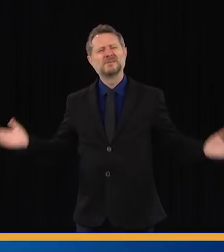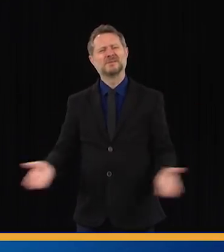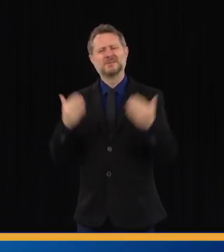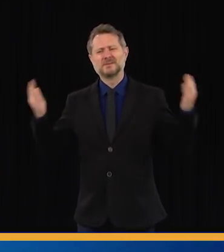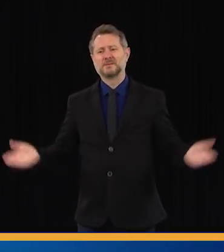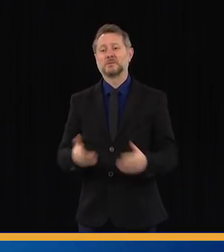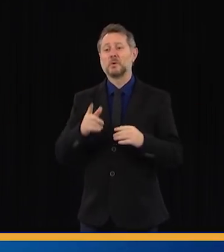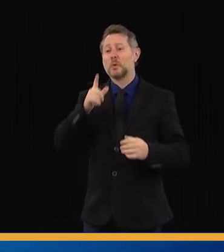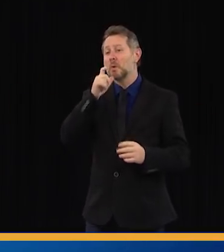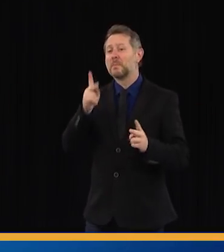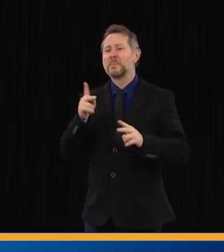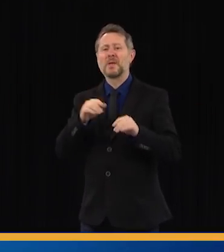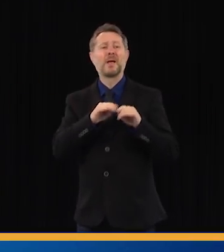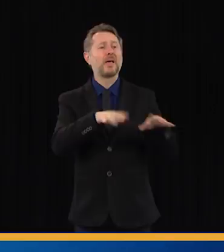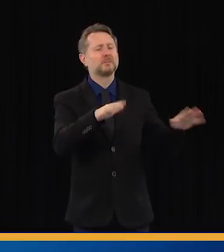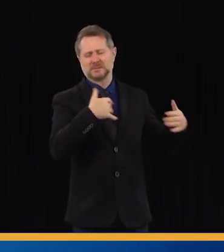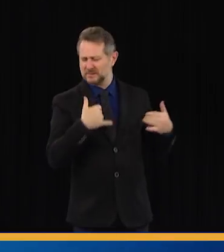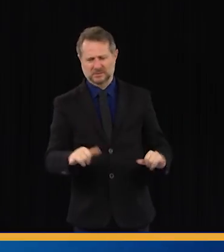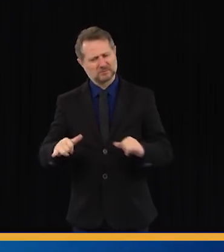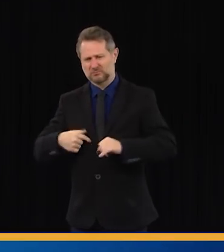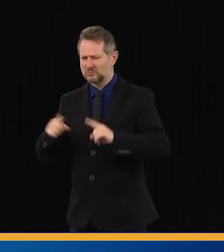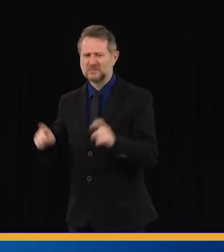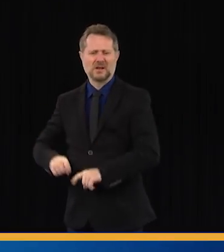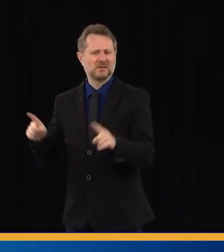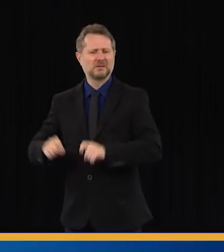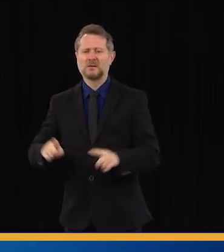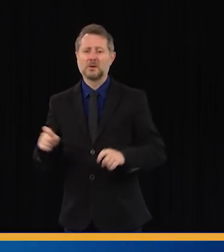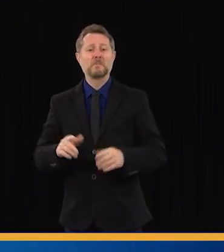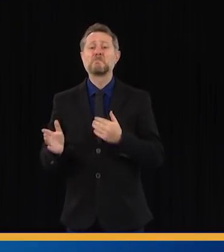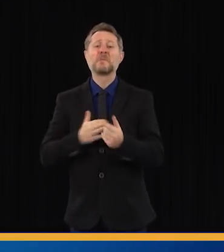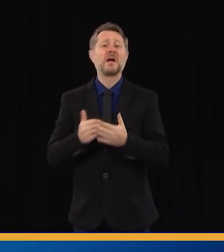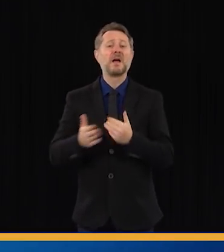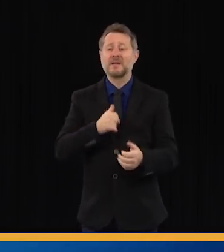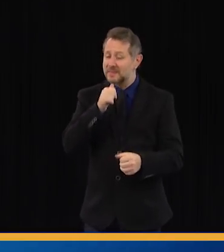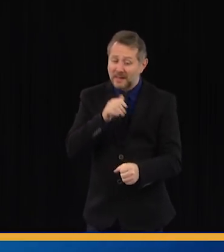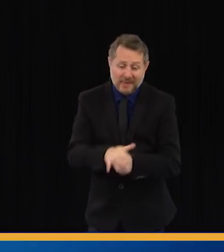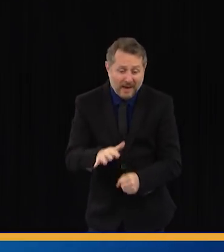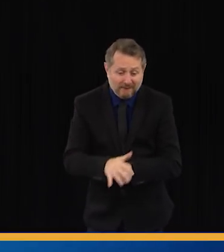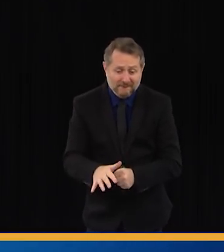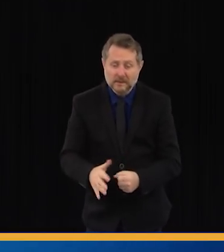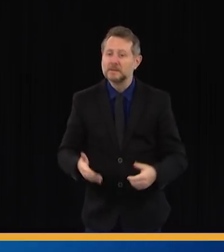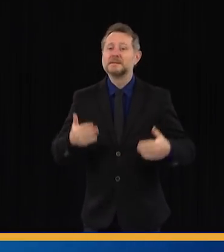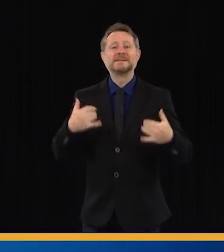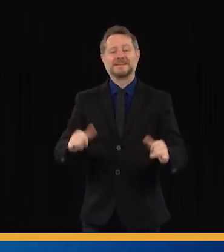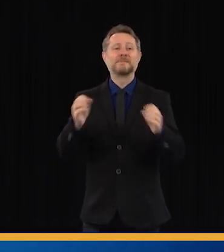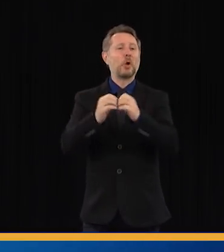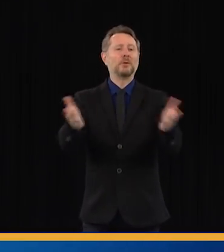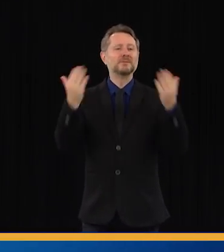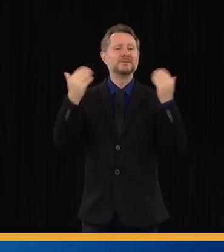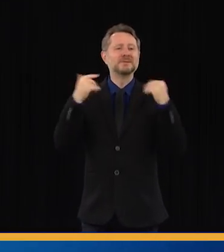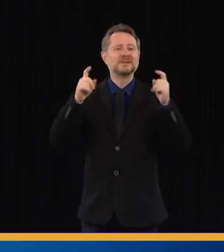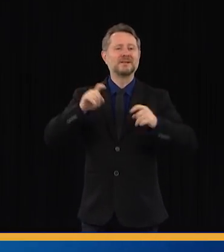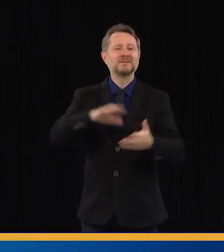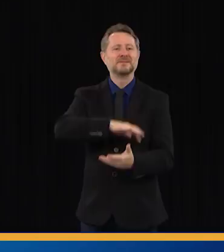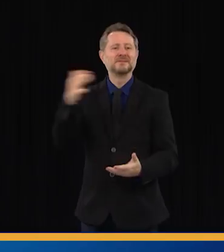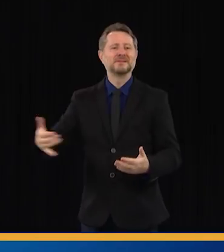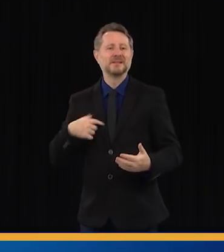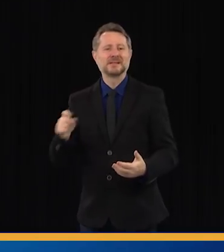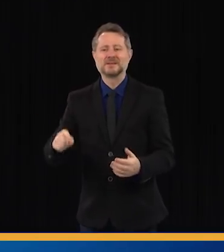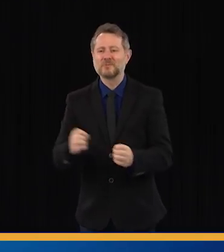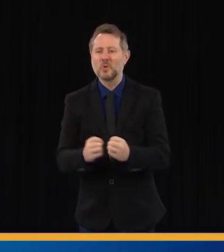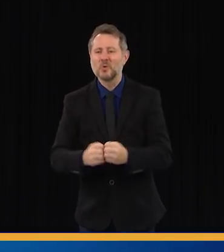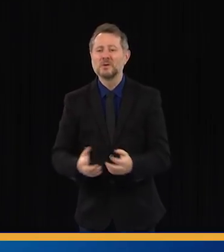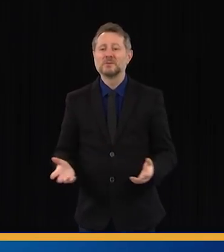combined in testing. But that's still not enough, and we have to do more. And we know that the precautions work.